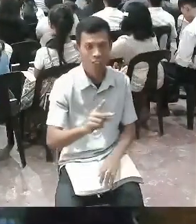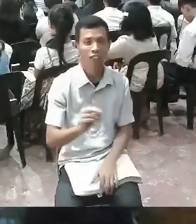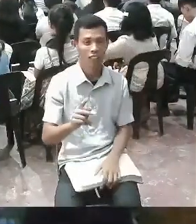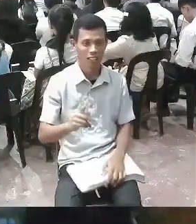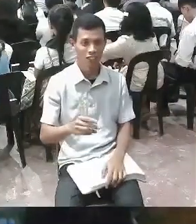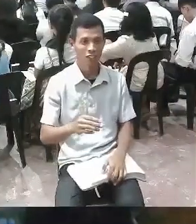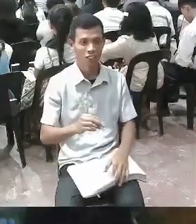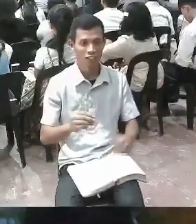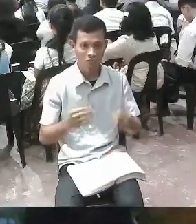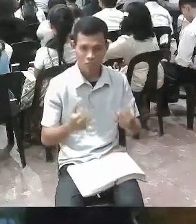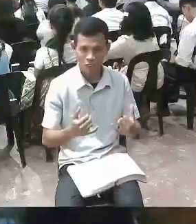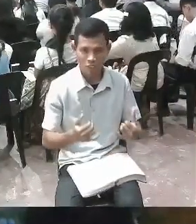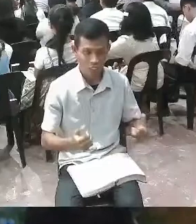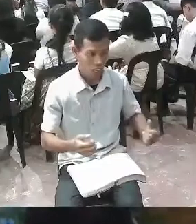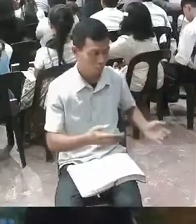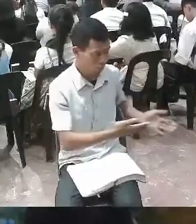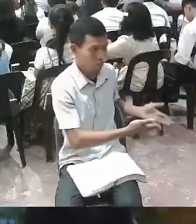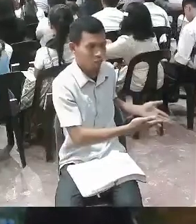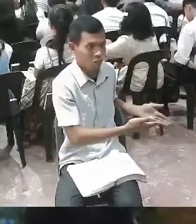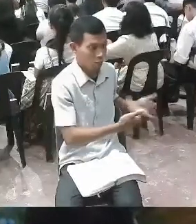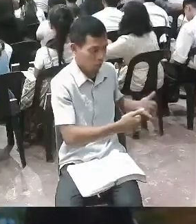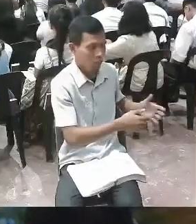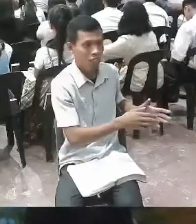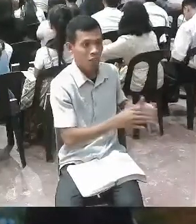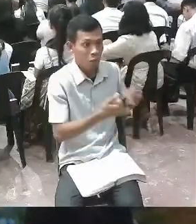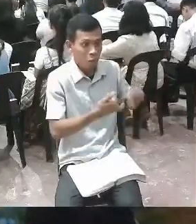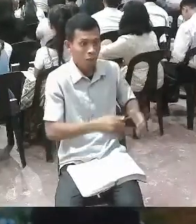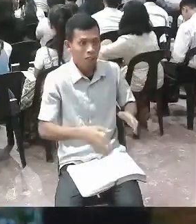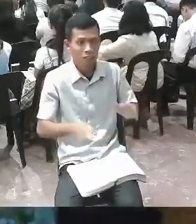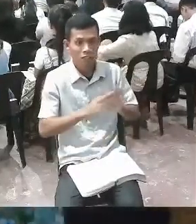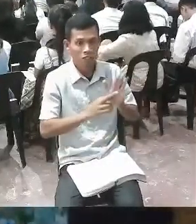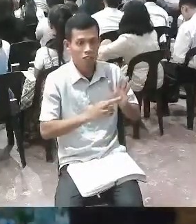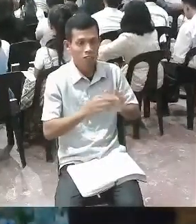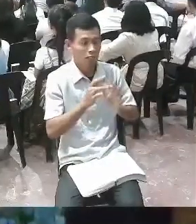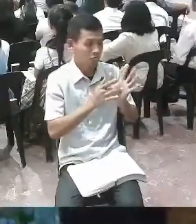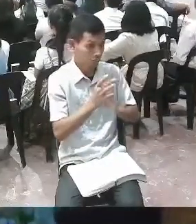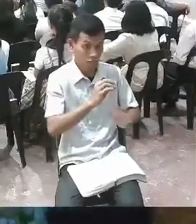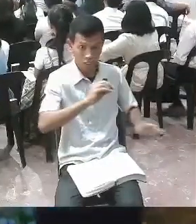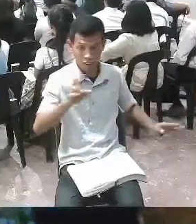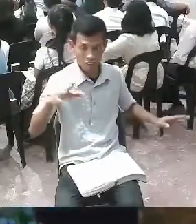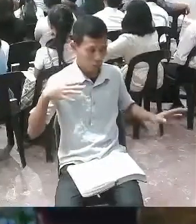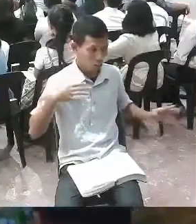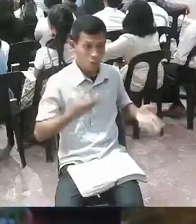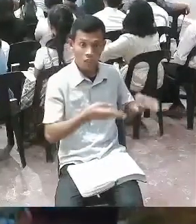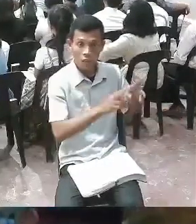So he's playing the part of Jesus. And here's what happened.